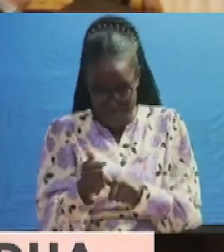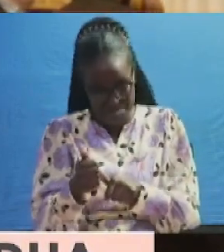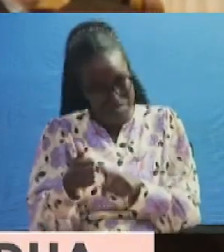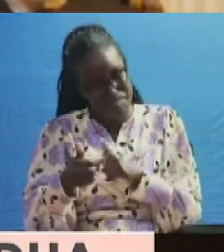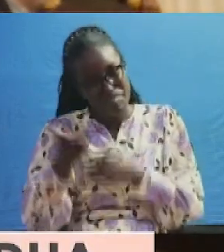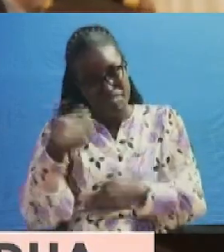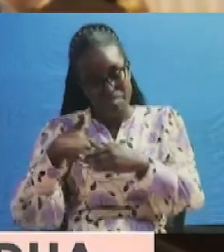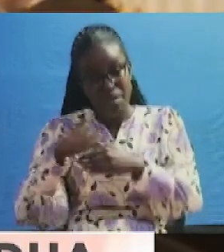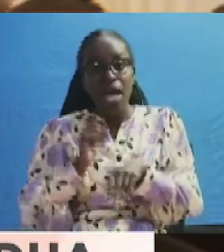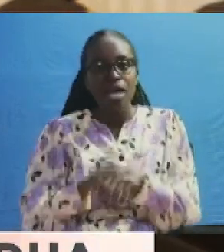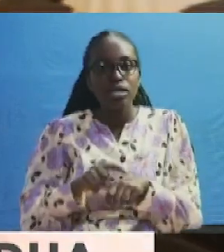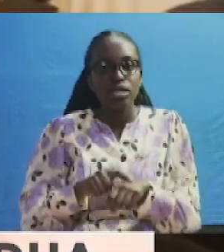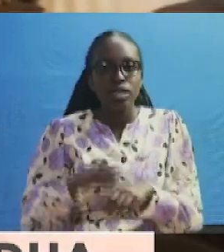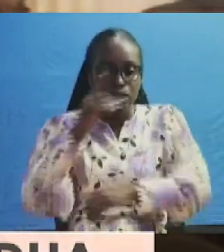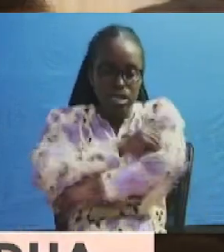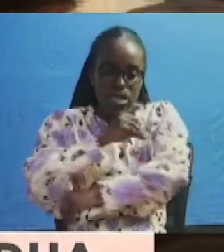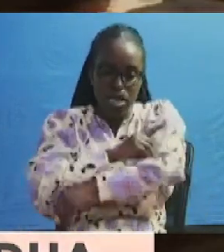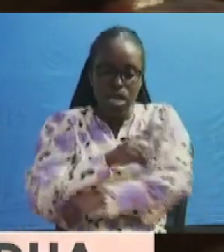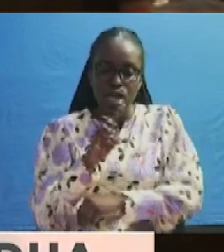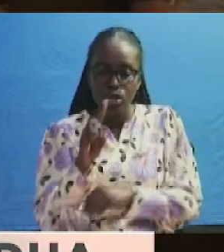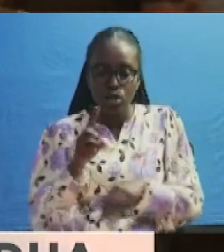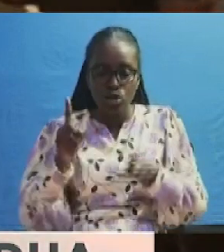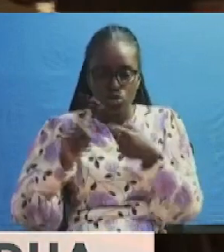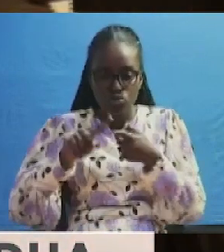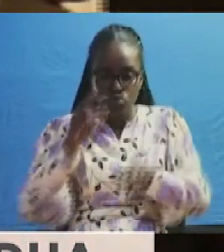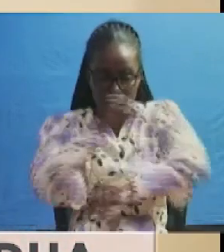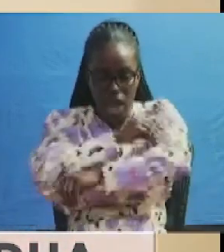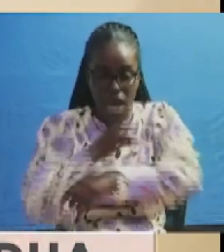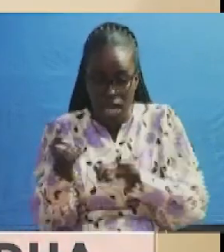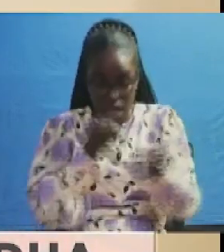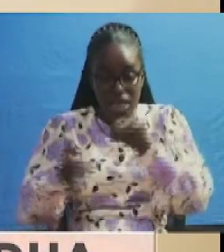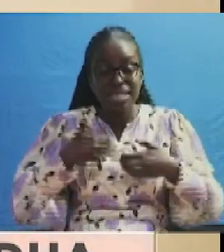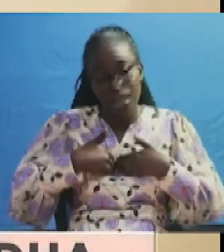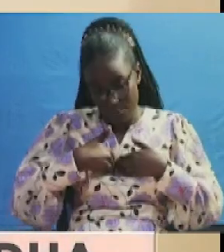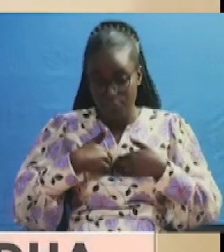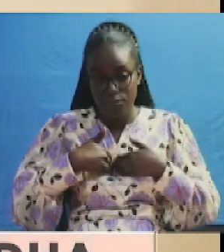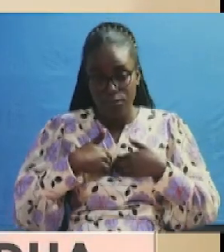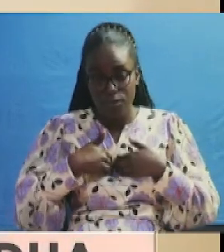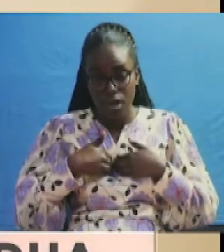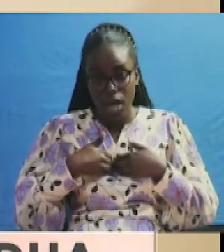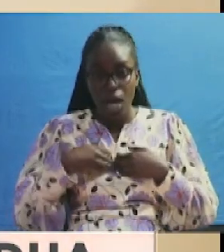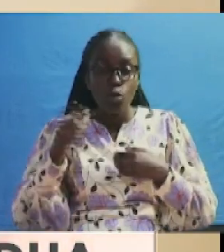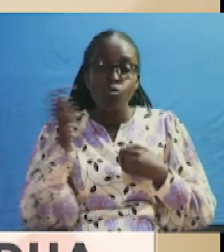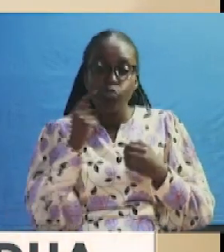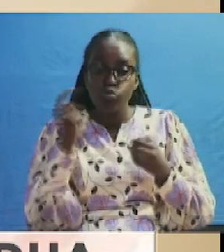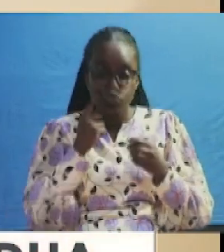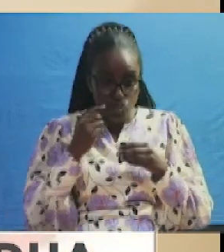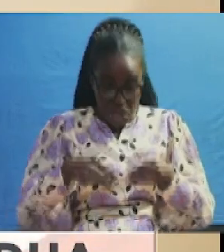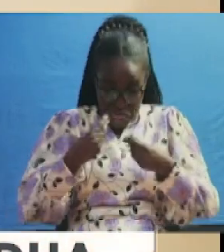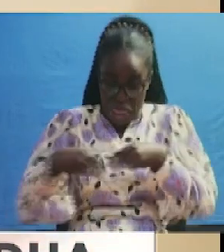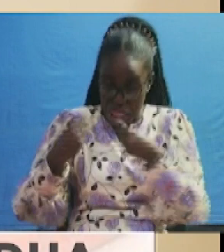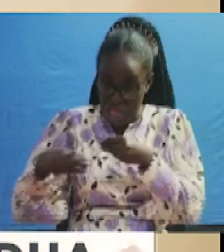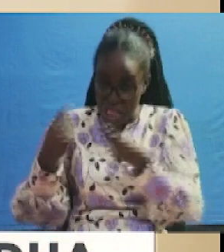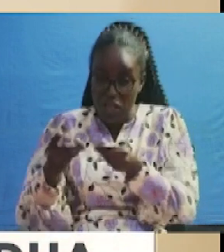they should cater for their day-to-day needs, enable them to cope with shocks and provide them with